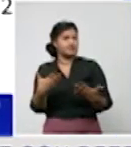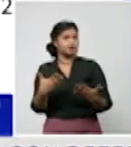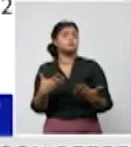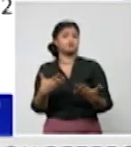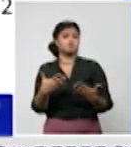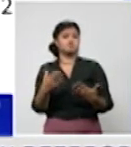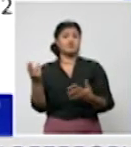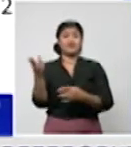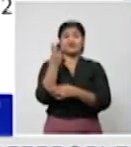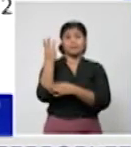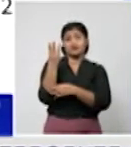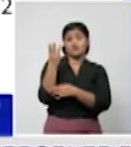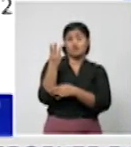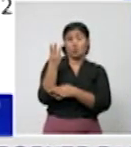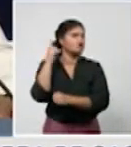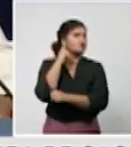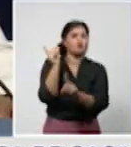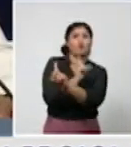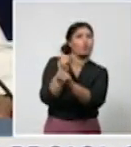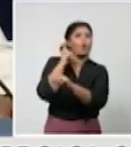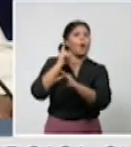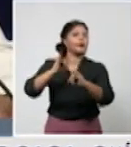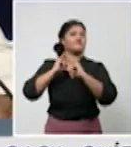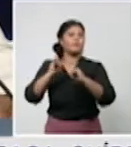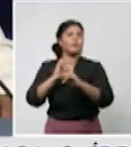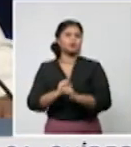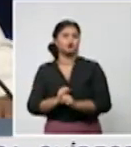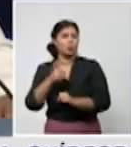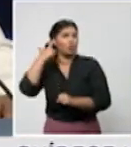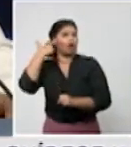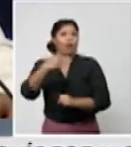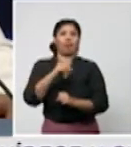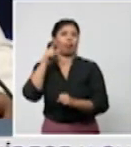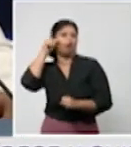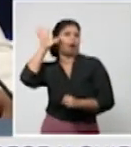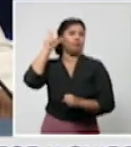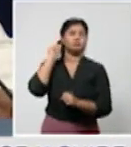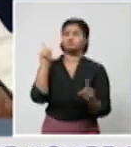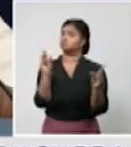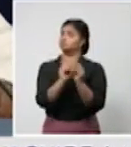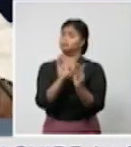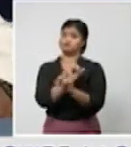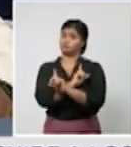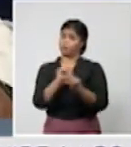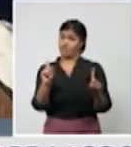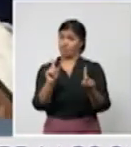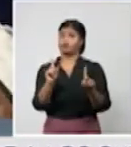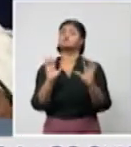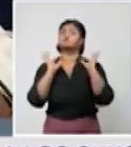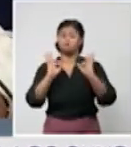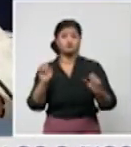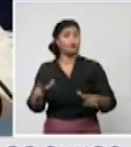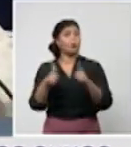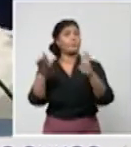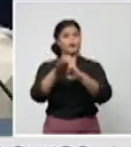any influenza-like illness. This is all the information we can provide, which, as I have said, is not a